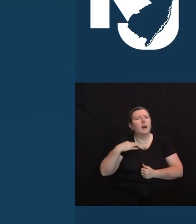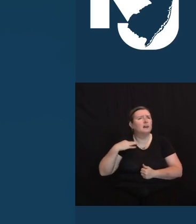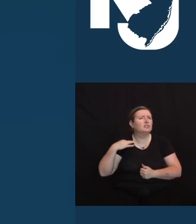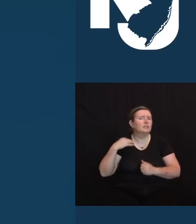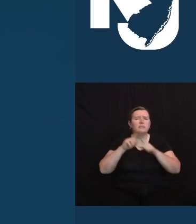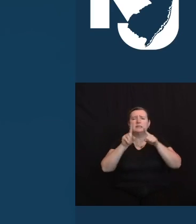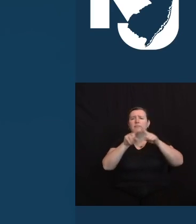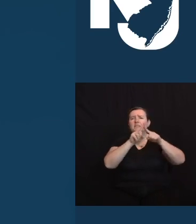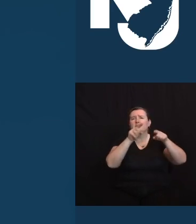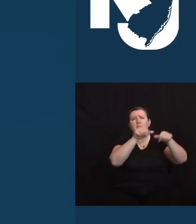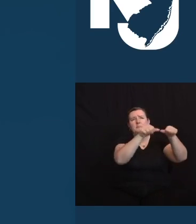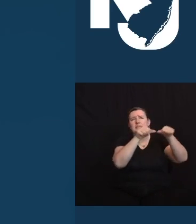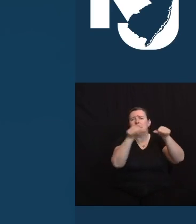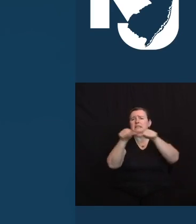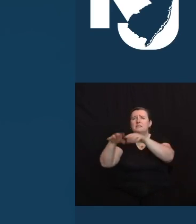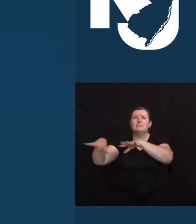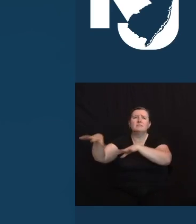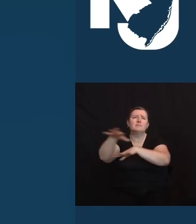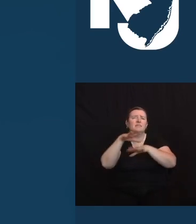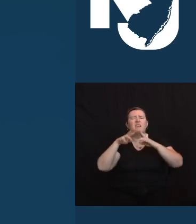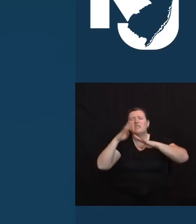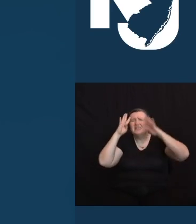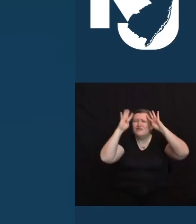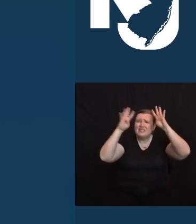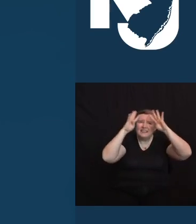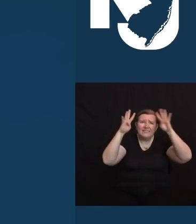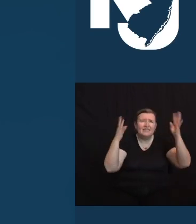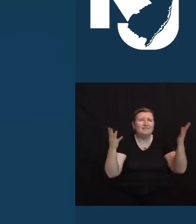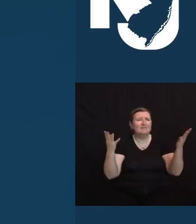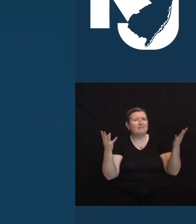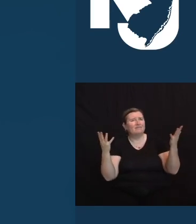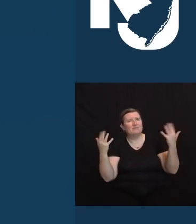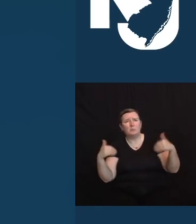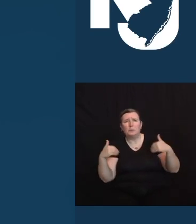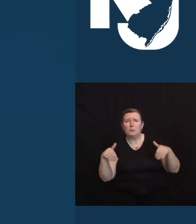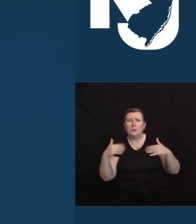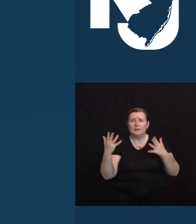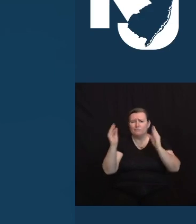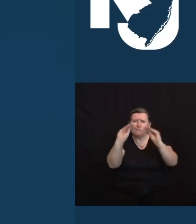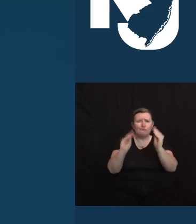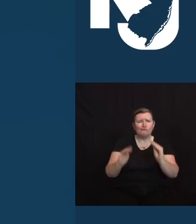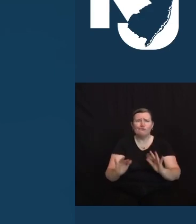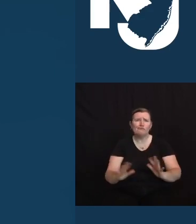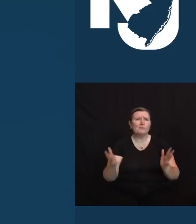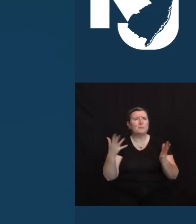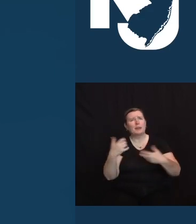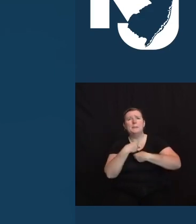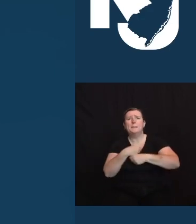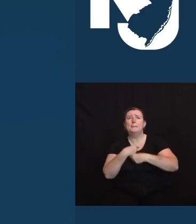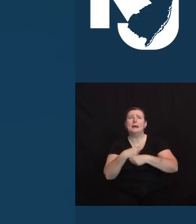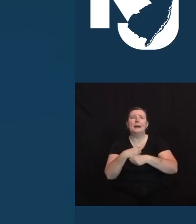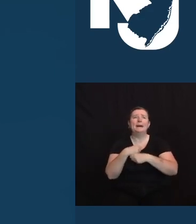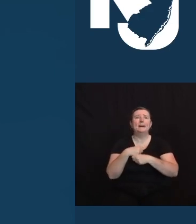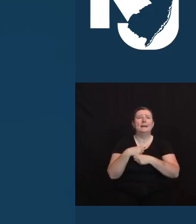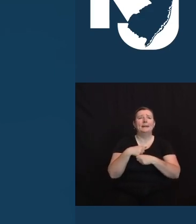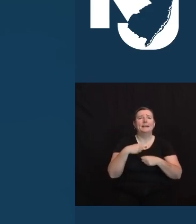lending her creative talents to projects for groups ranging from Casa Puerto Rico to the Dover Rotary